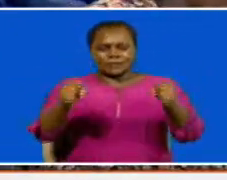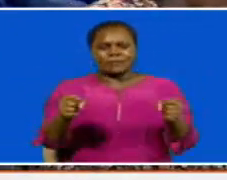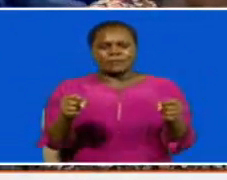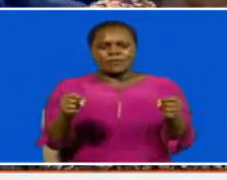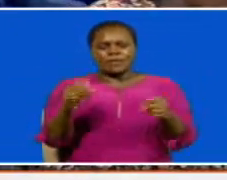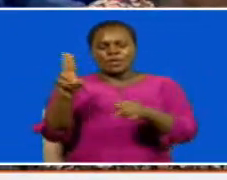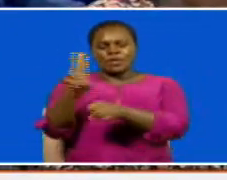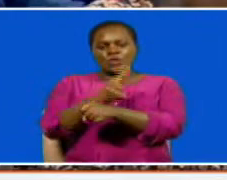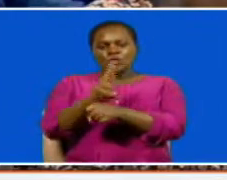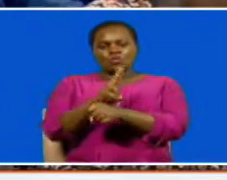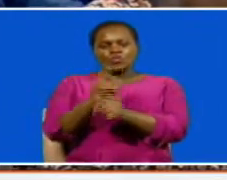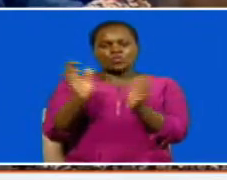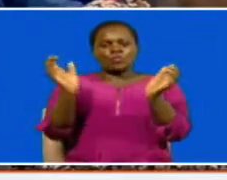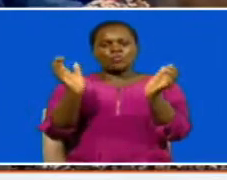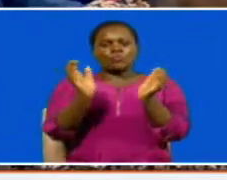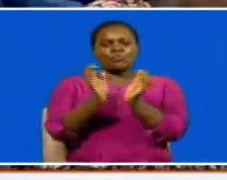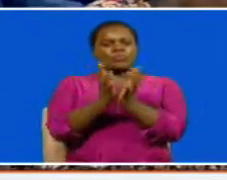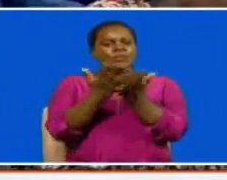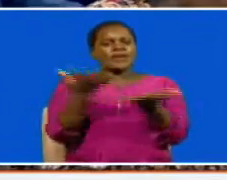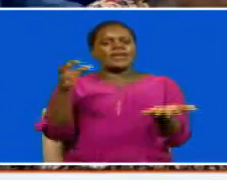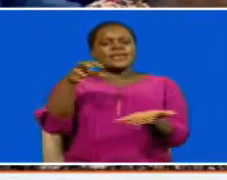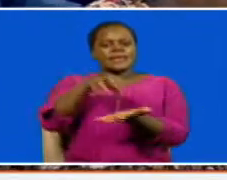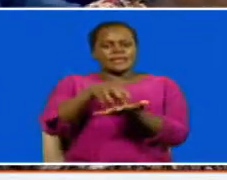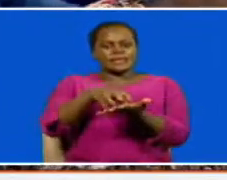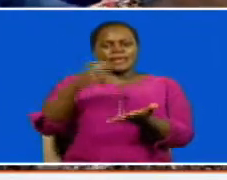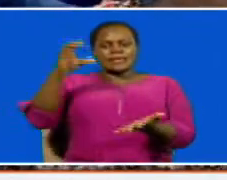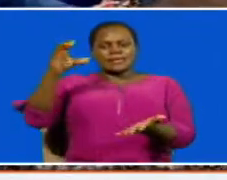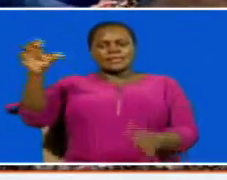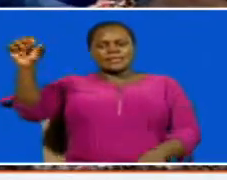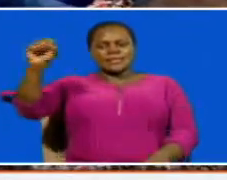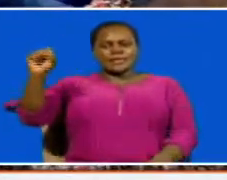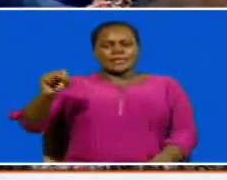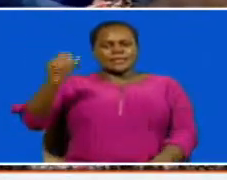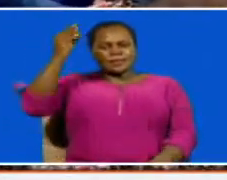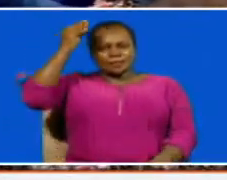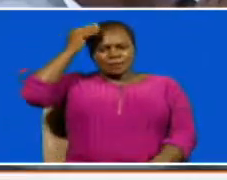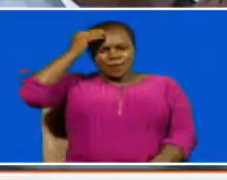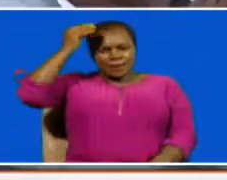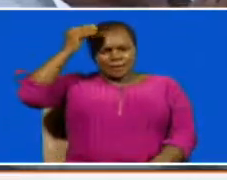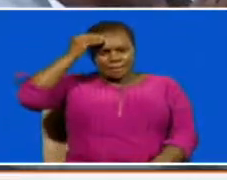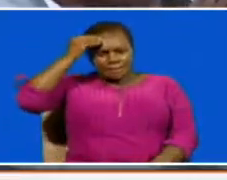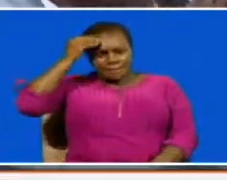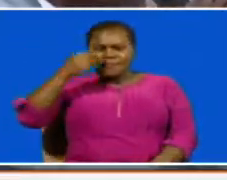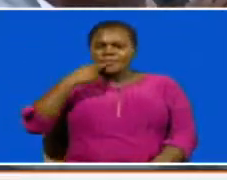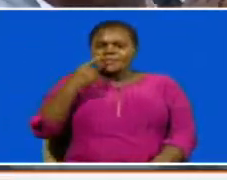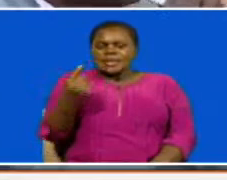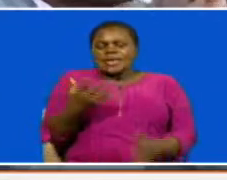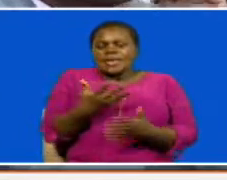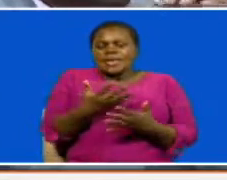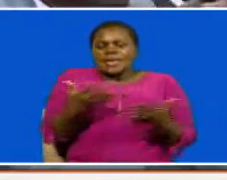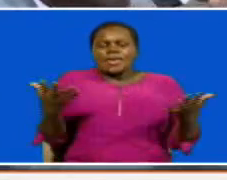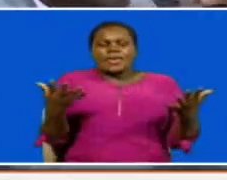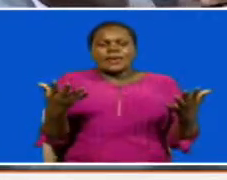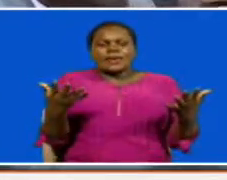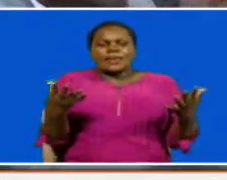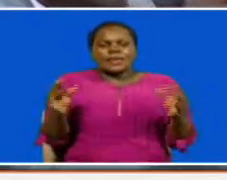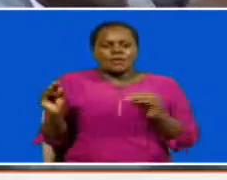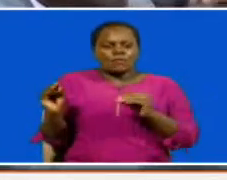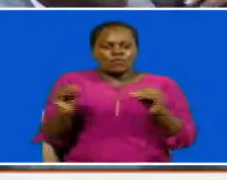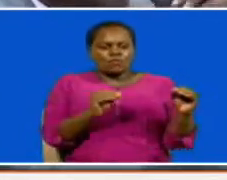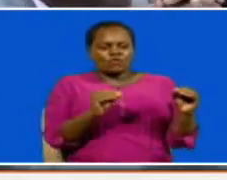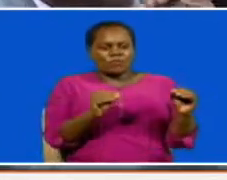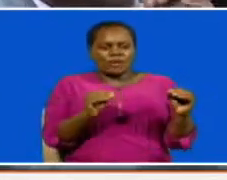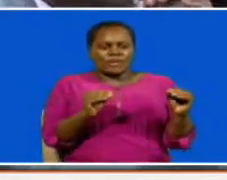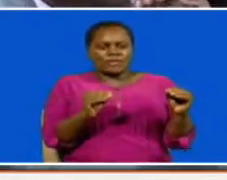will be used to arrest any of such cases, Education Cabinet Secretary Ezekiel Machogu said any movement of any learner